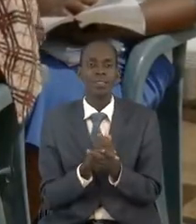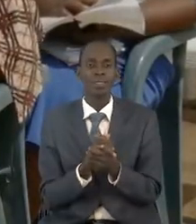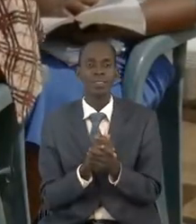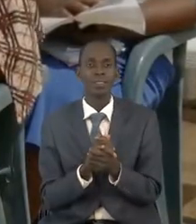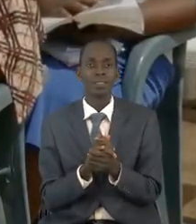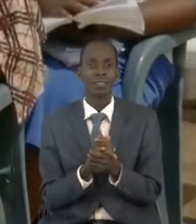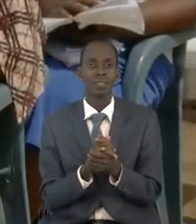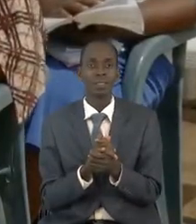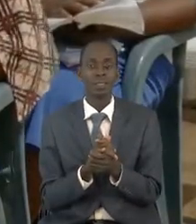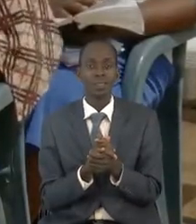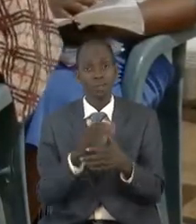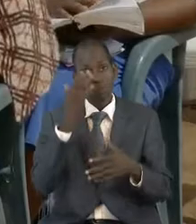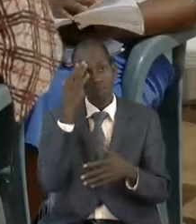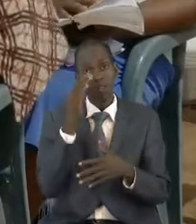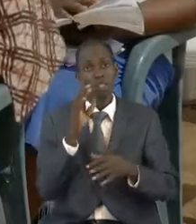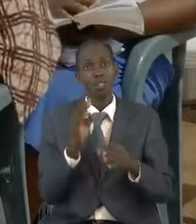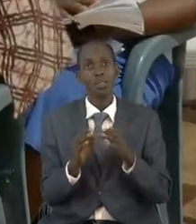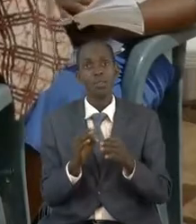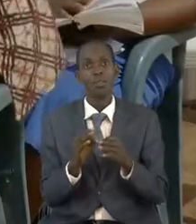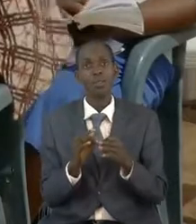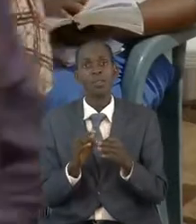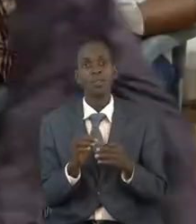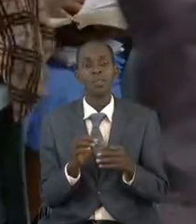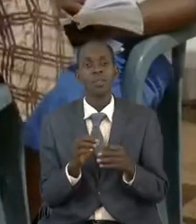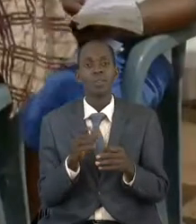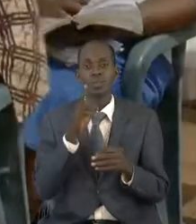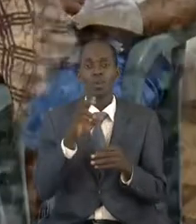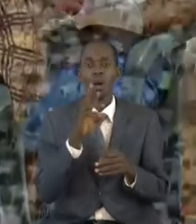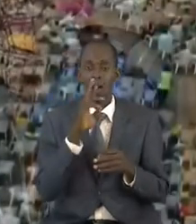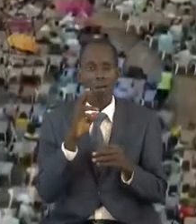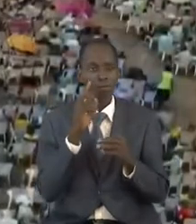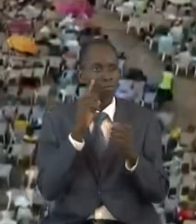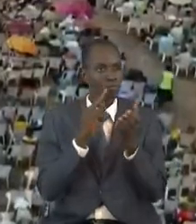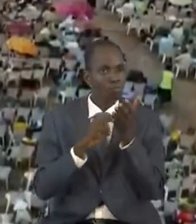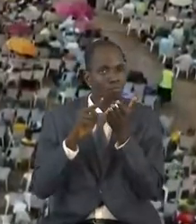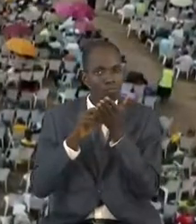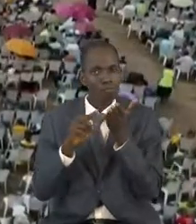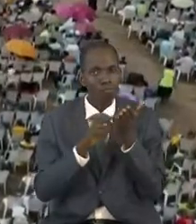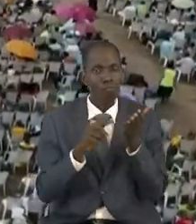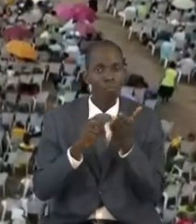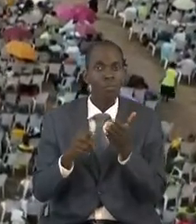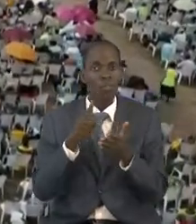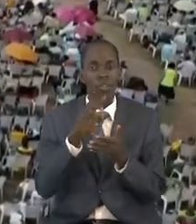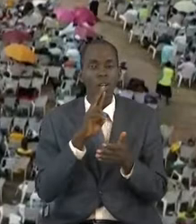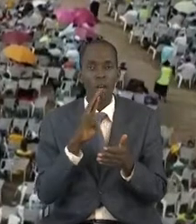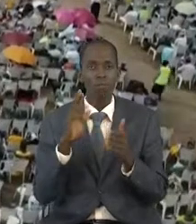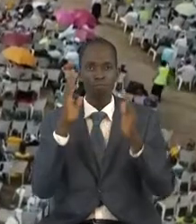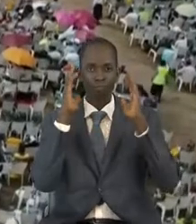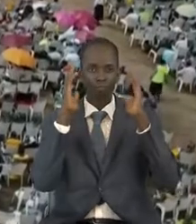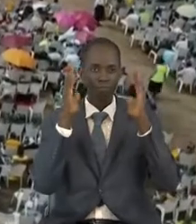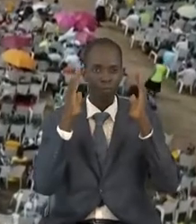Amen. You know, if you're very observant and you're attentive, you will know where